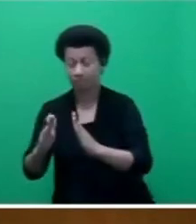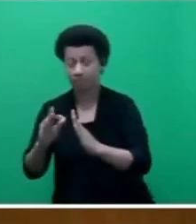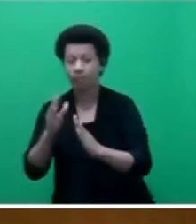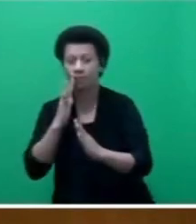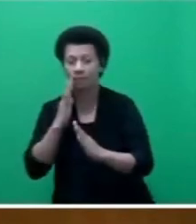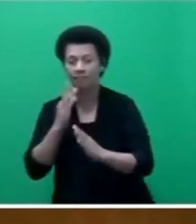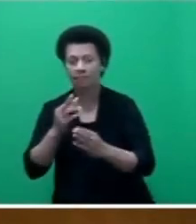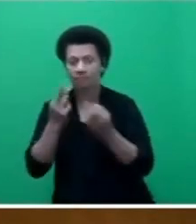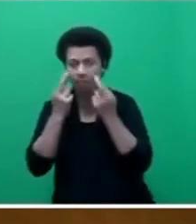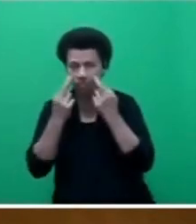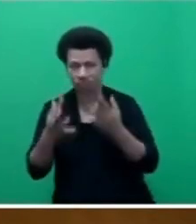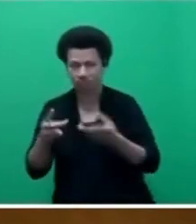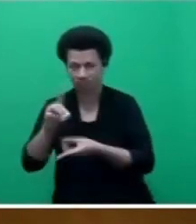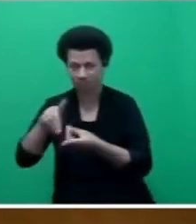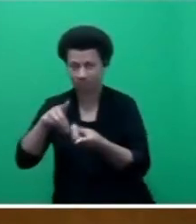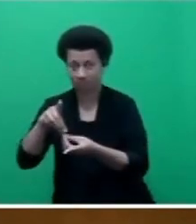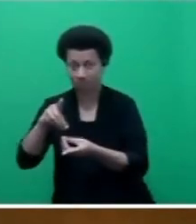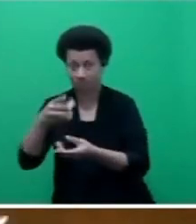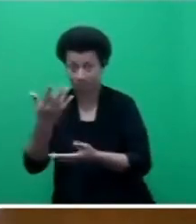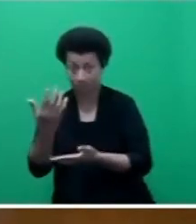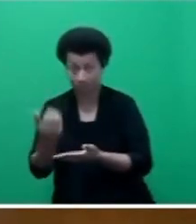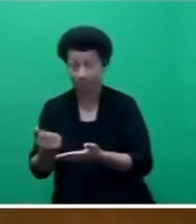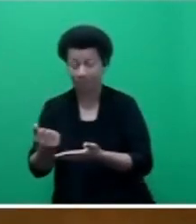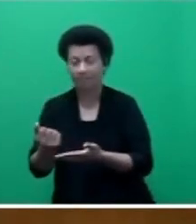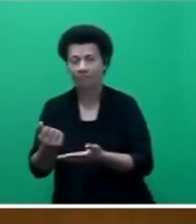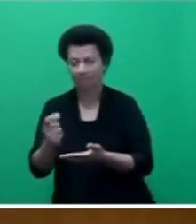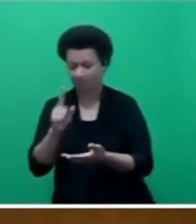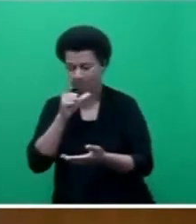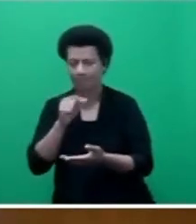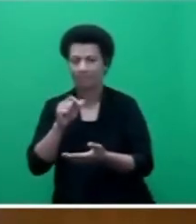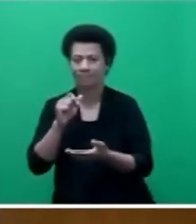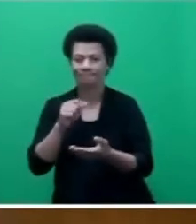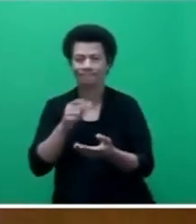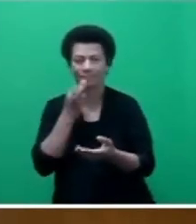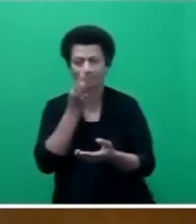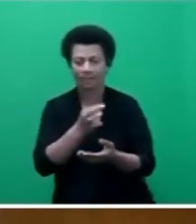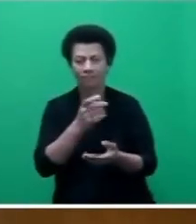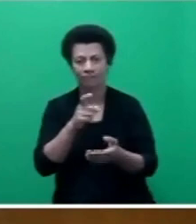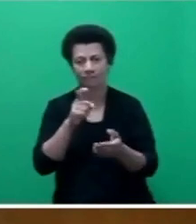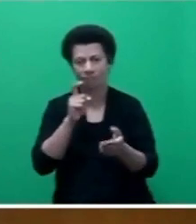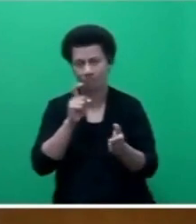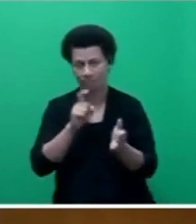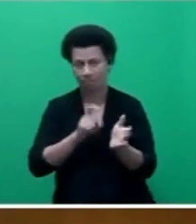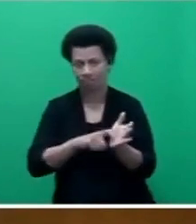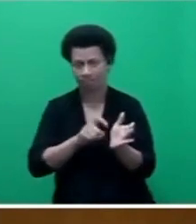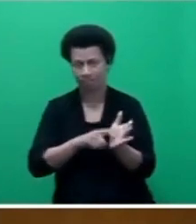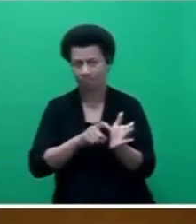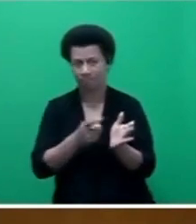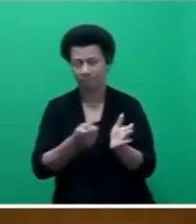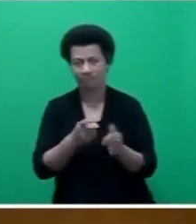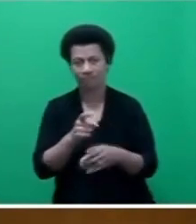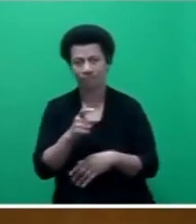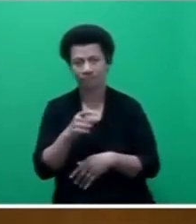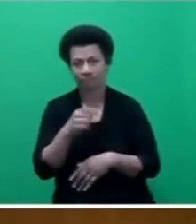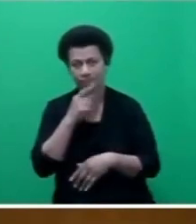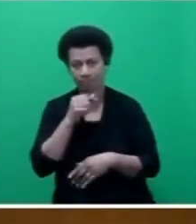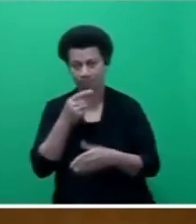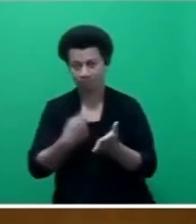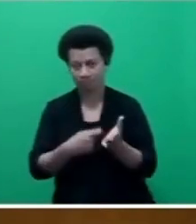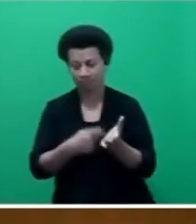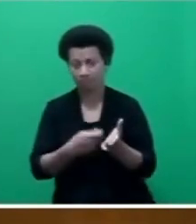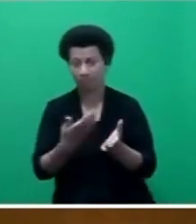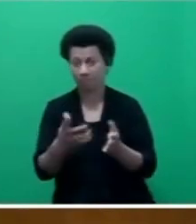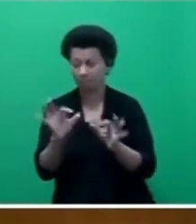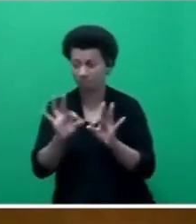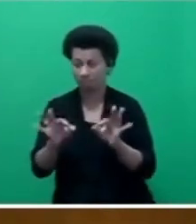Mr. Speaker, we also want to ensure that properties are built to quality standard. Improper leasing creates a lot of